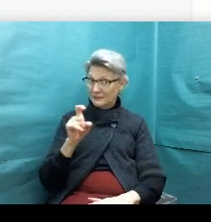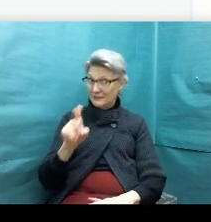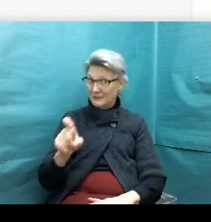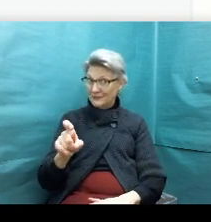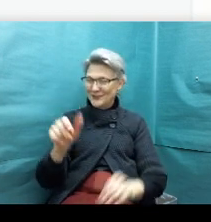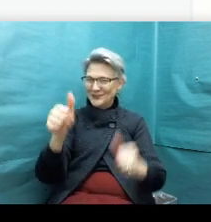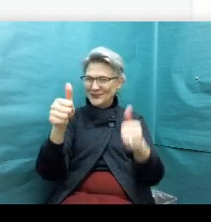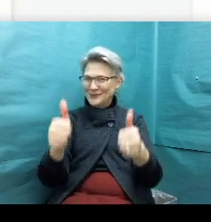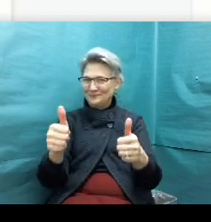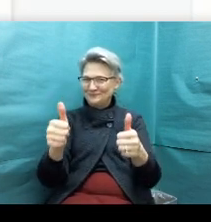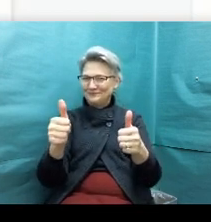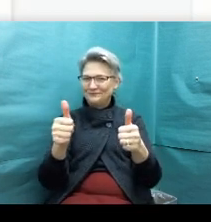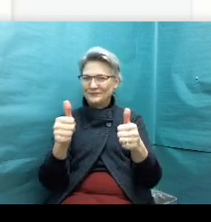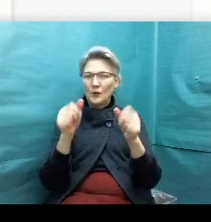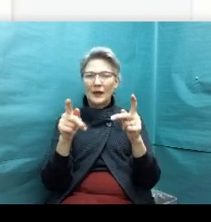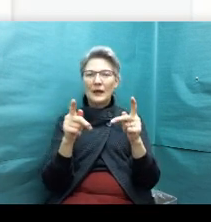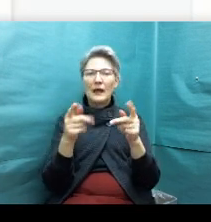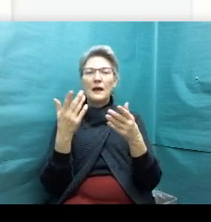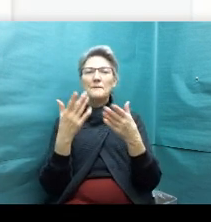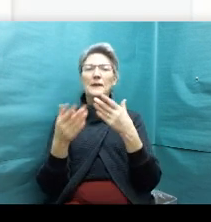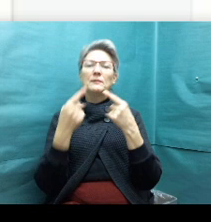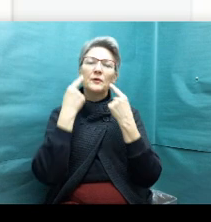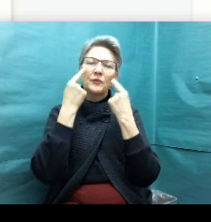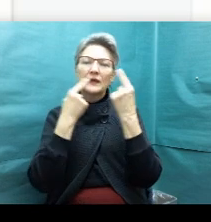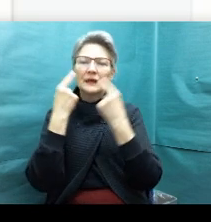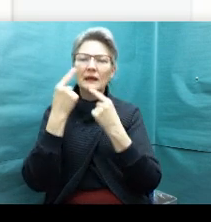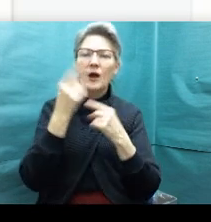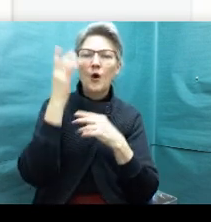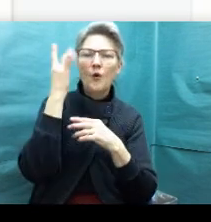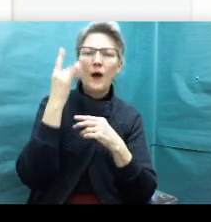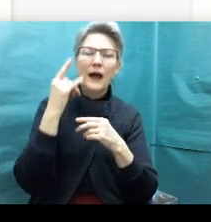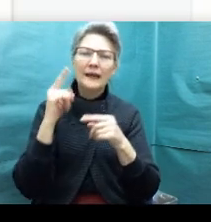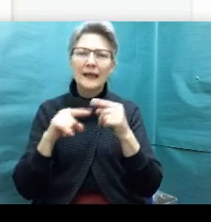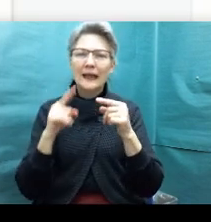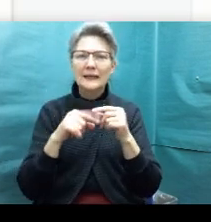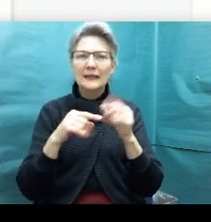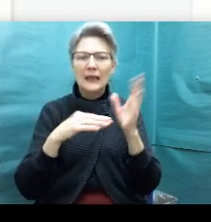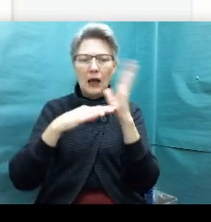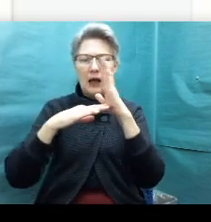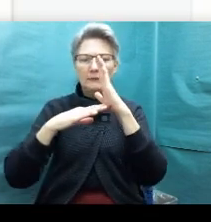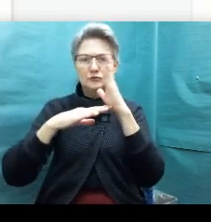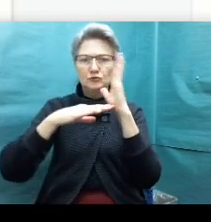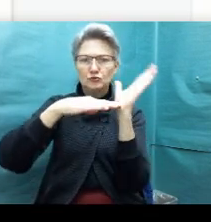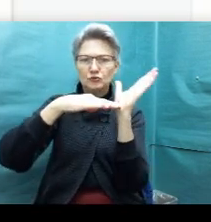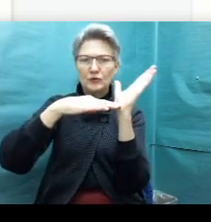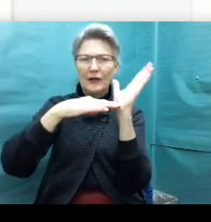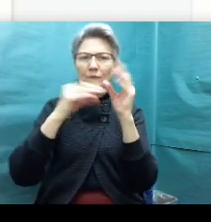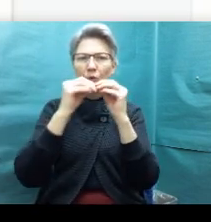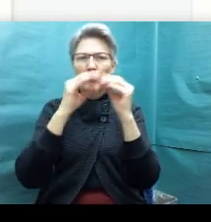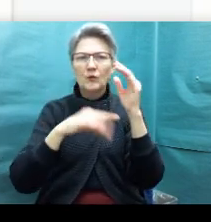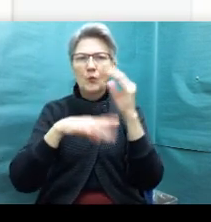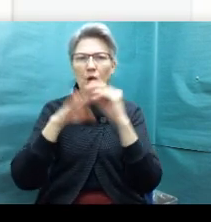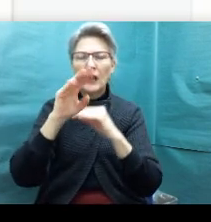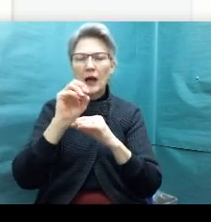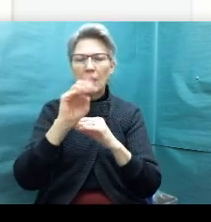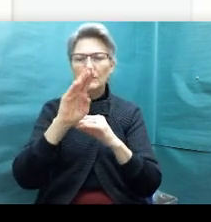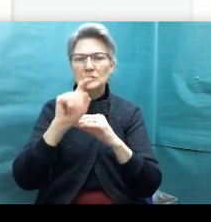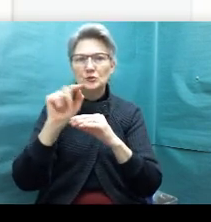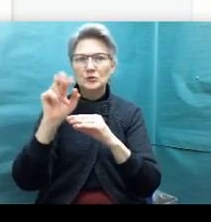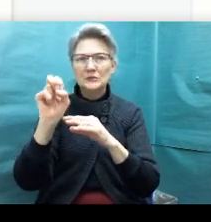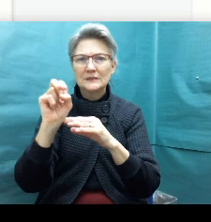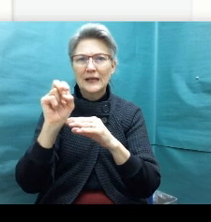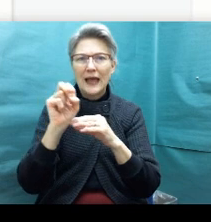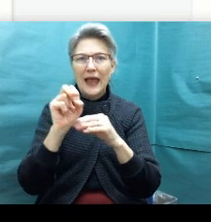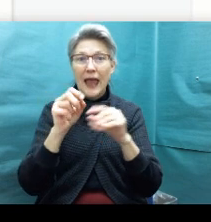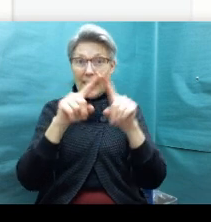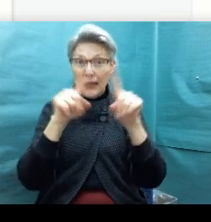job. So maybe you're thinking, why can't an obtuse triangle have more than one obtuse angle? So I'm going to challenge you